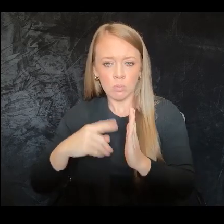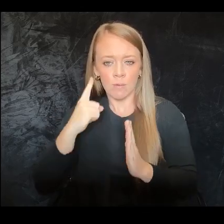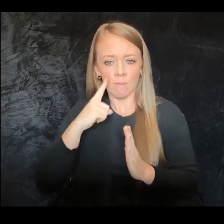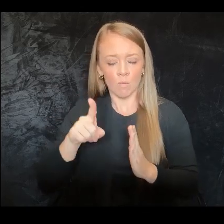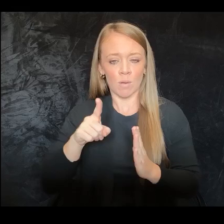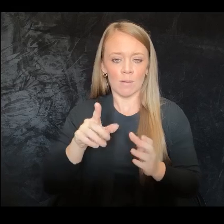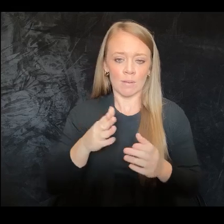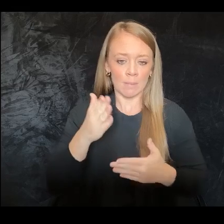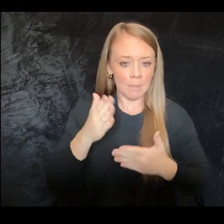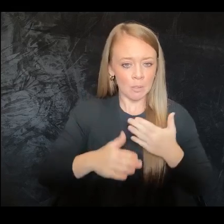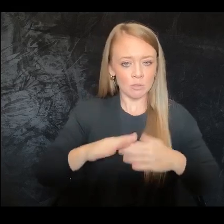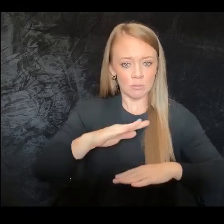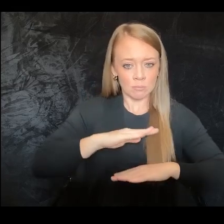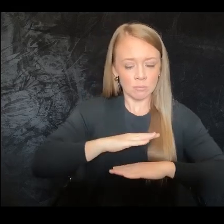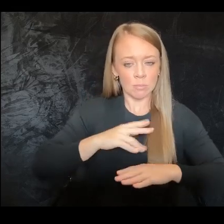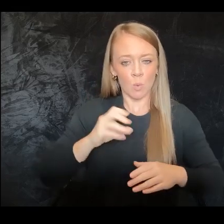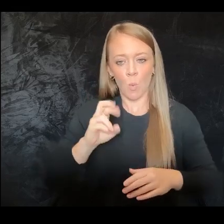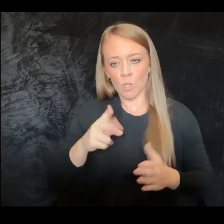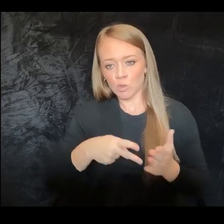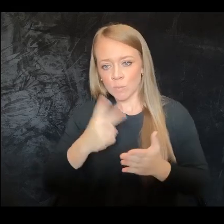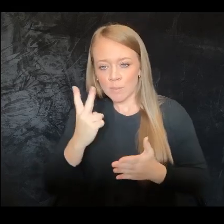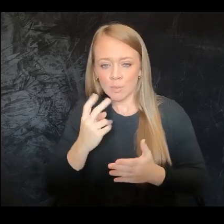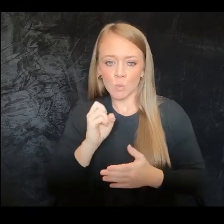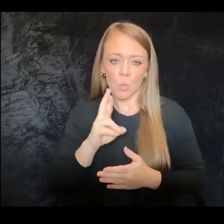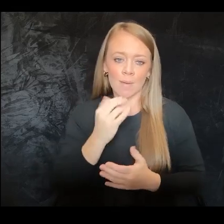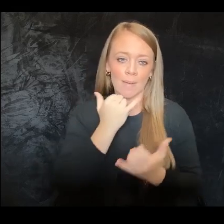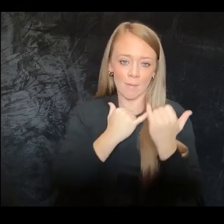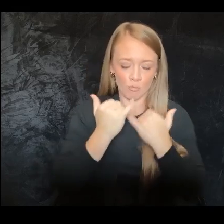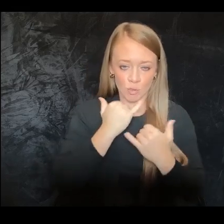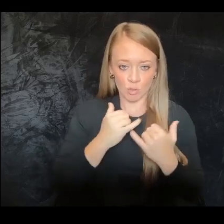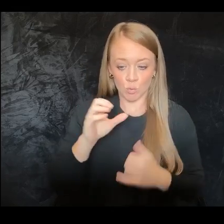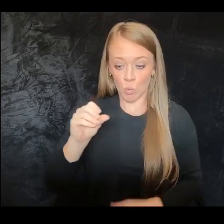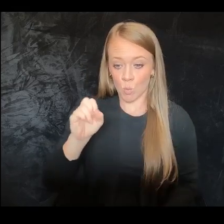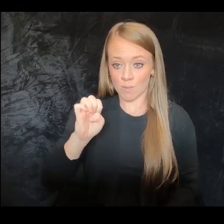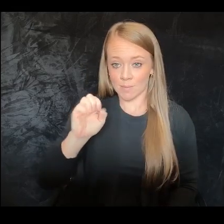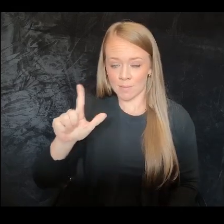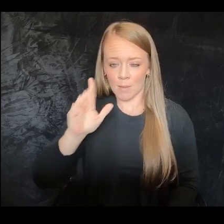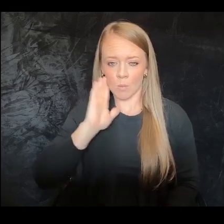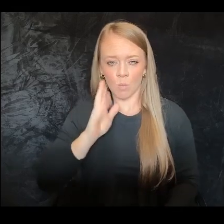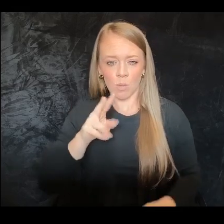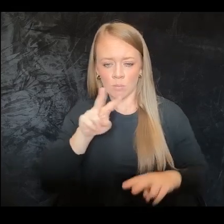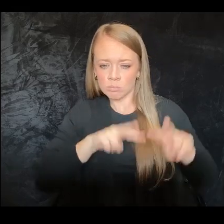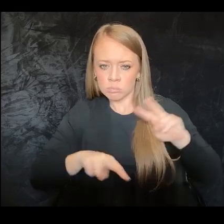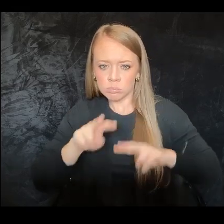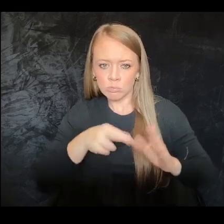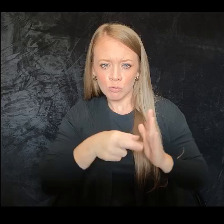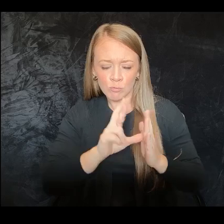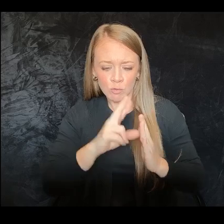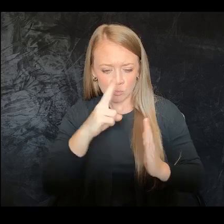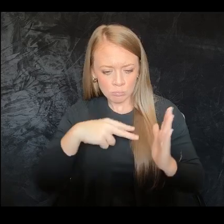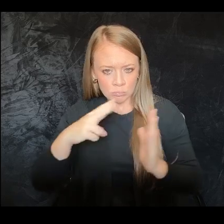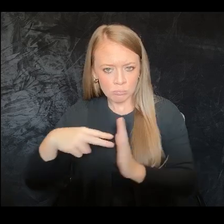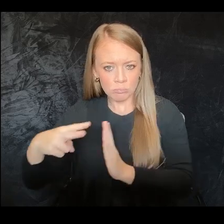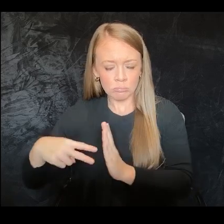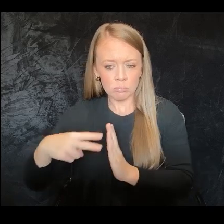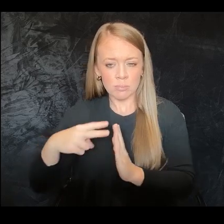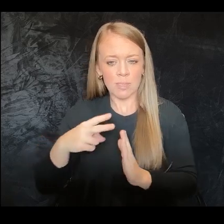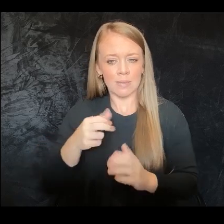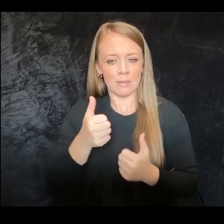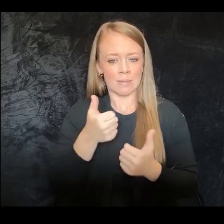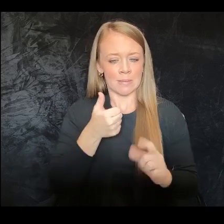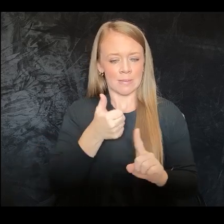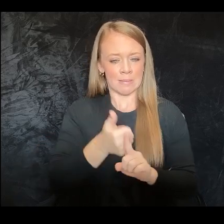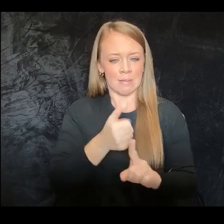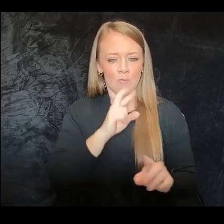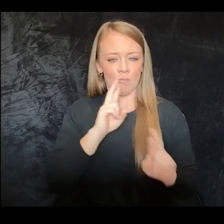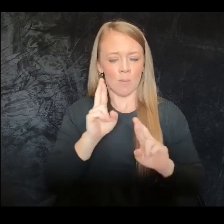completion, duplication, and errors. The OSEAL then reviews and validates self-reported